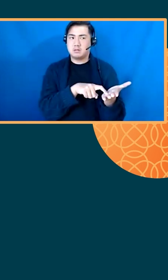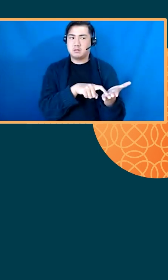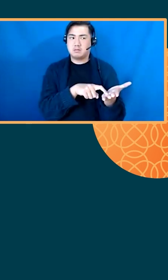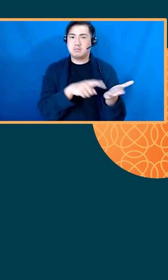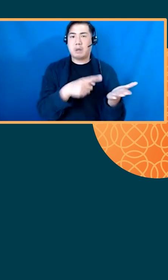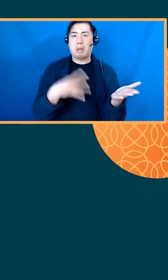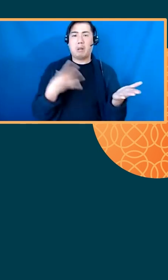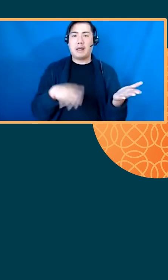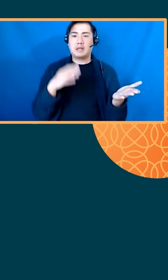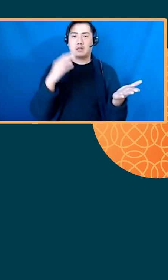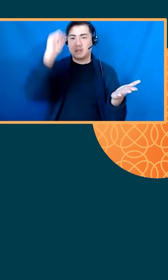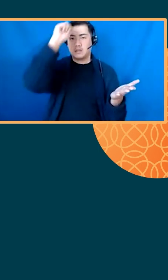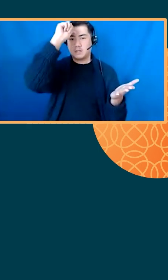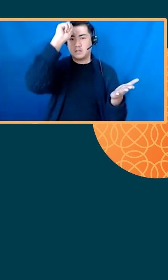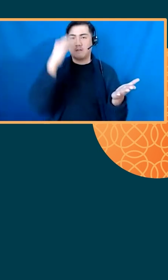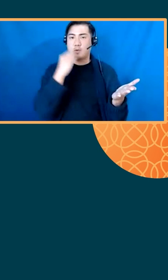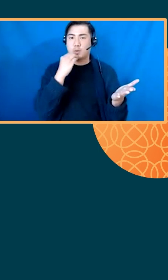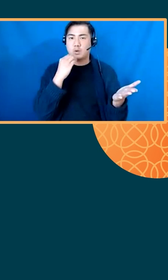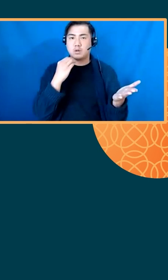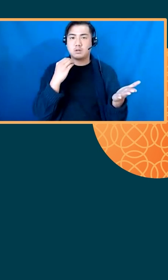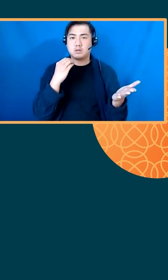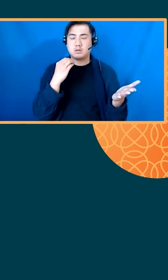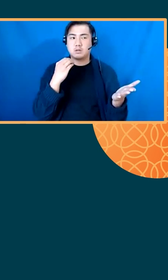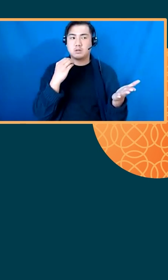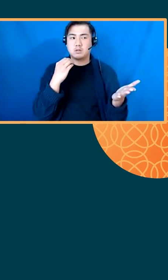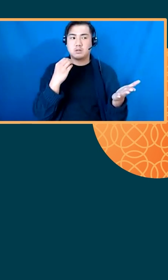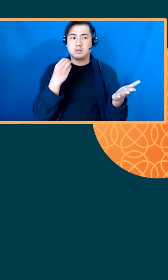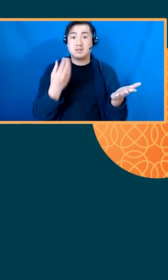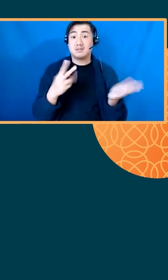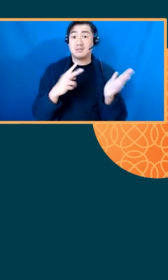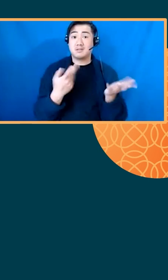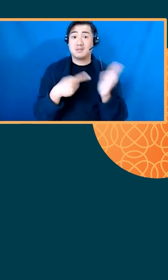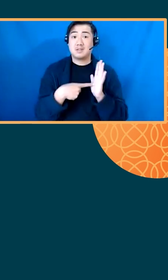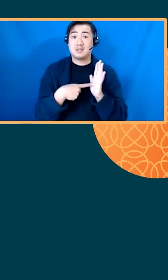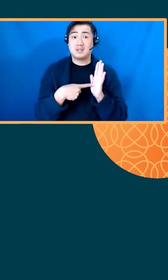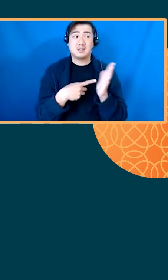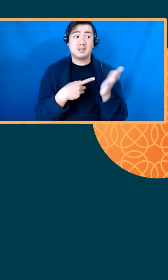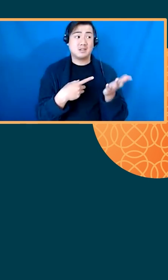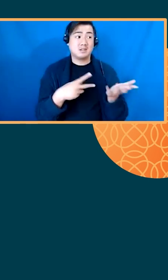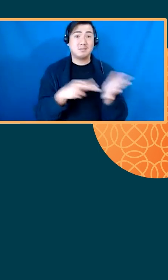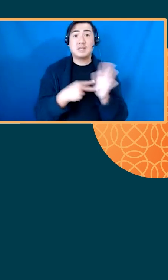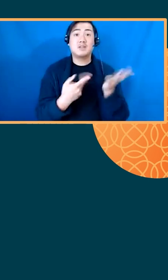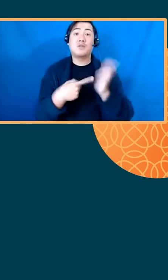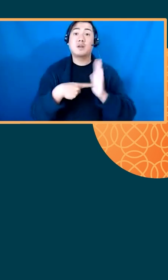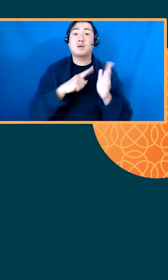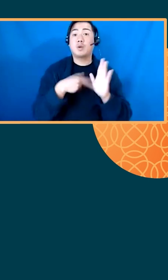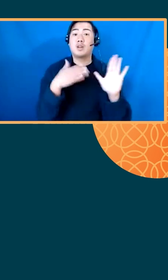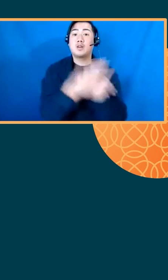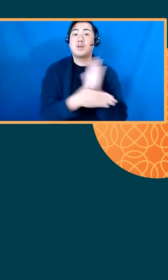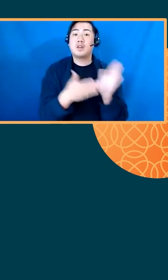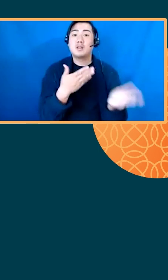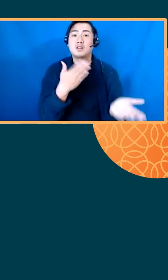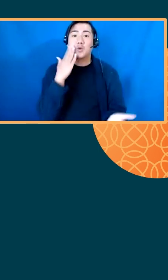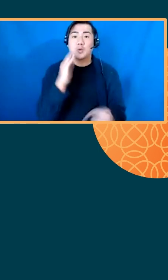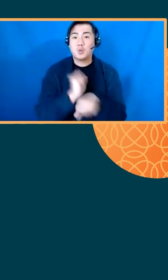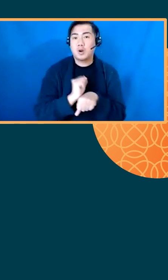food. Certainly, they're not packing it in their tiffins because they learned really early on that it's smelly and it's gross.